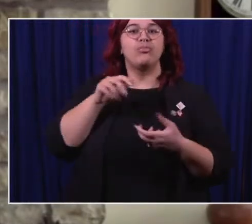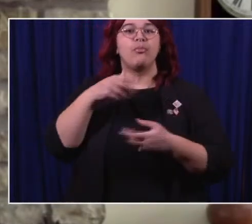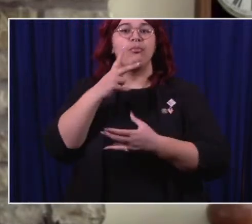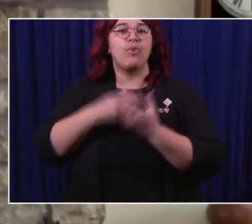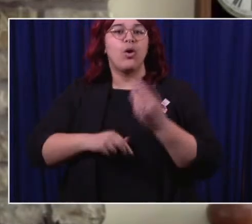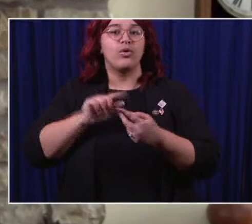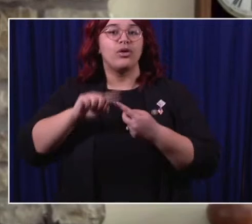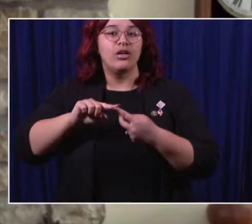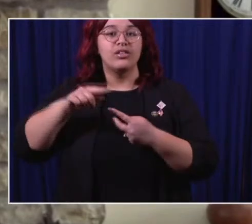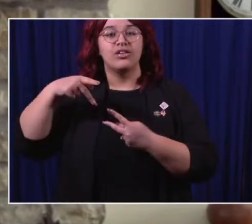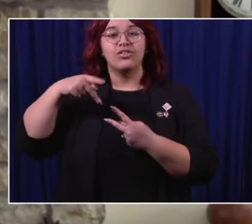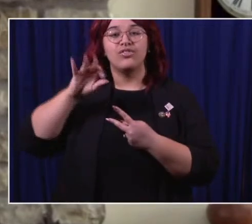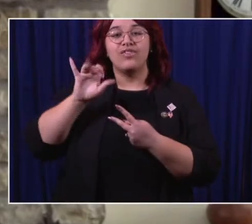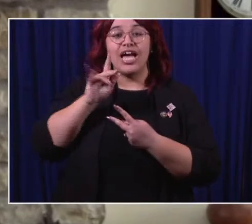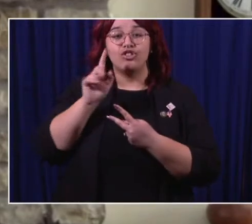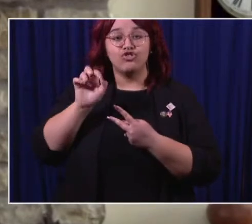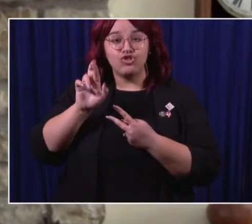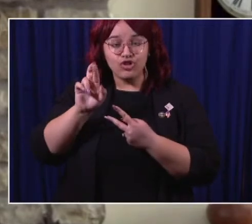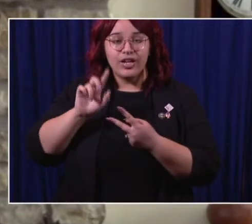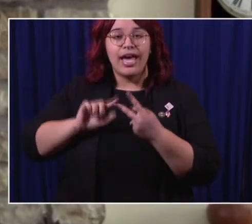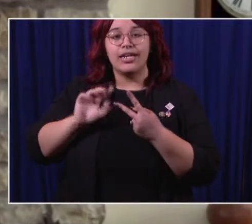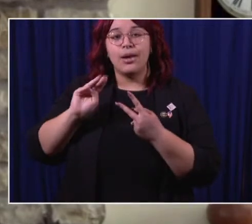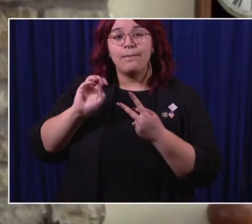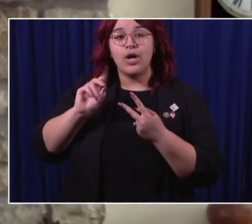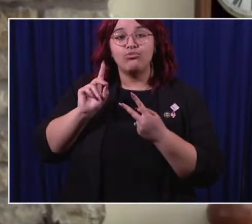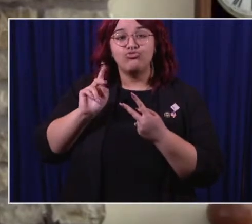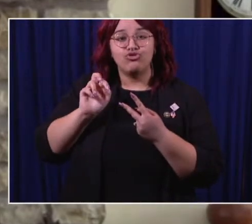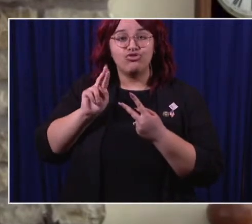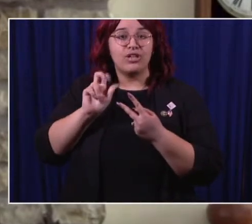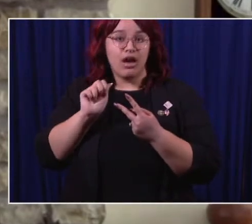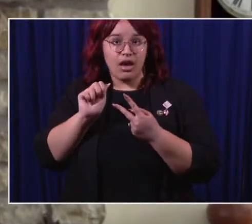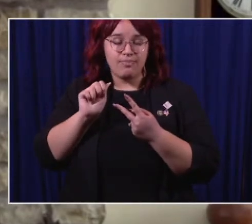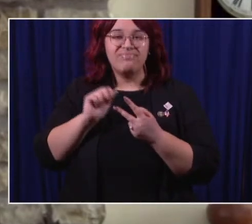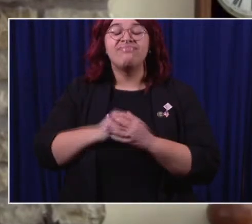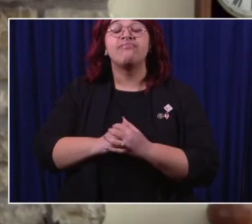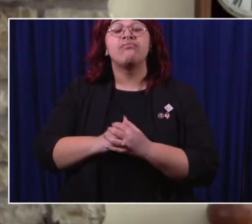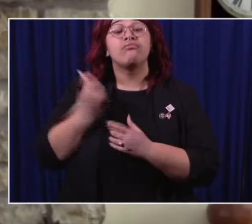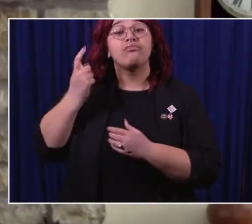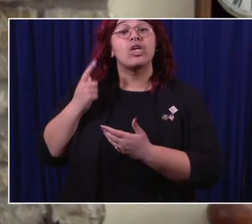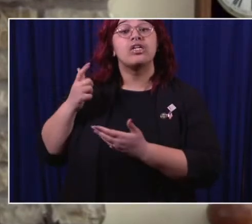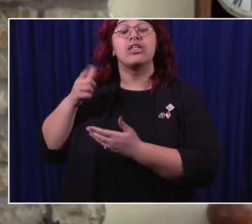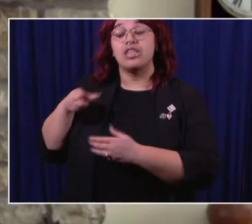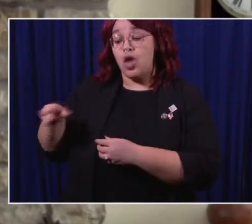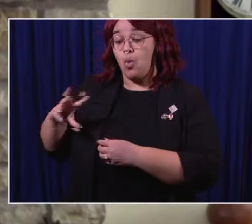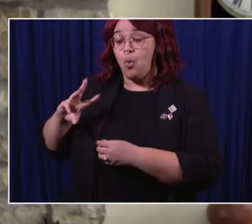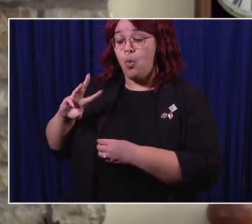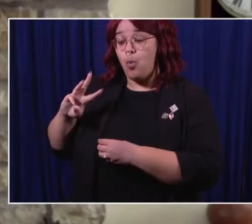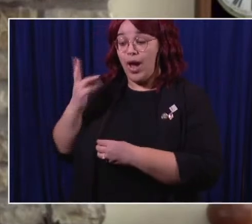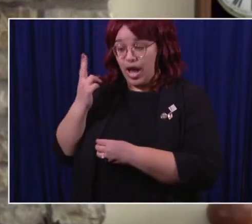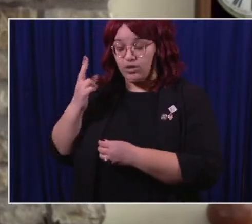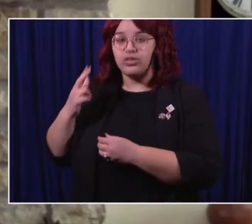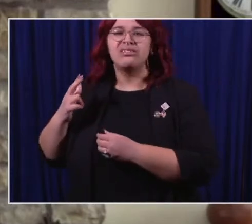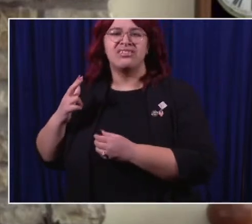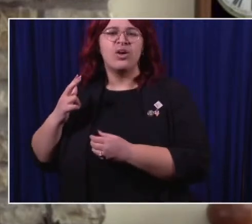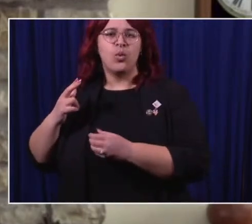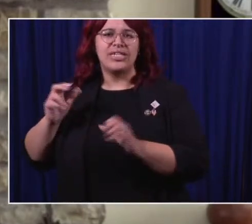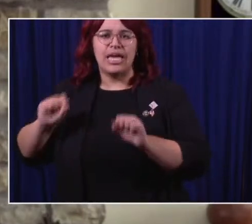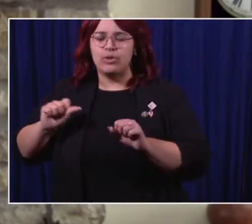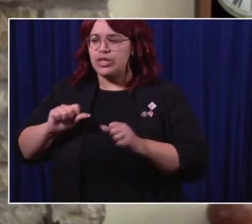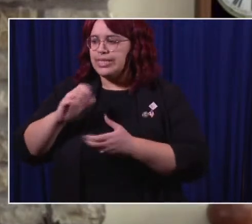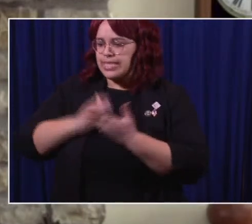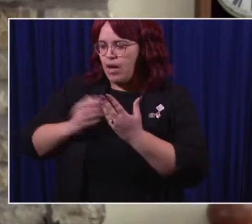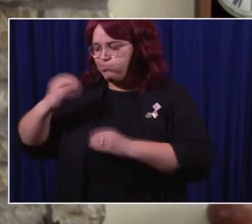were repackaged by the Ohio Department of Health warehouse. So this is done, came in on Monday, and we were